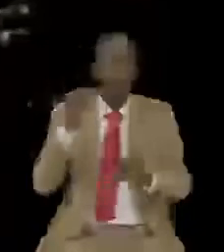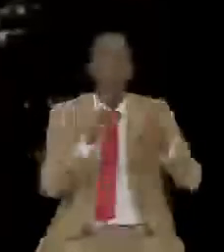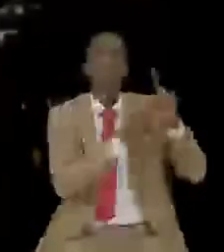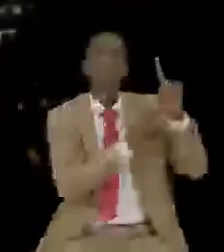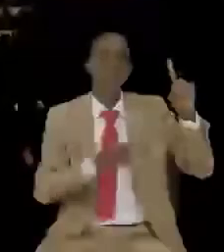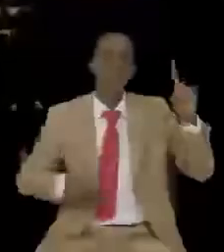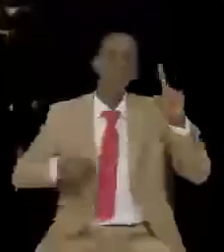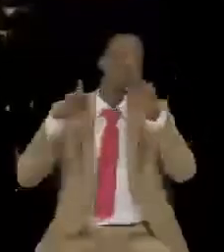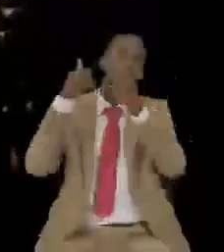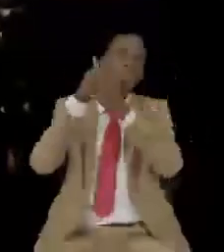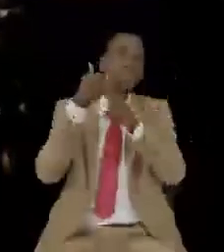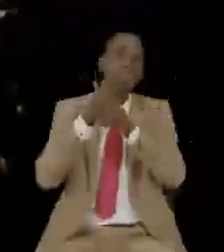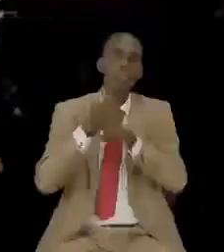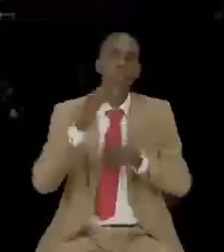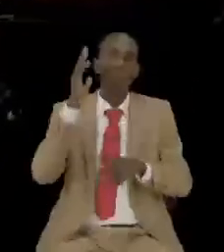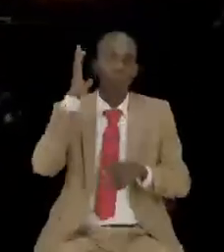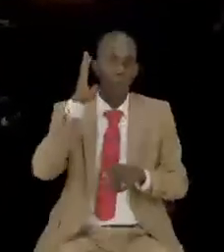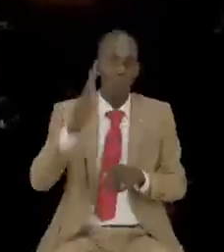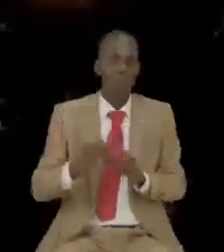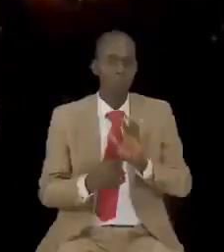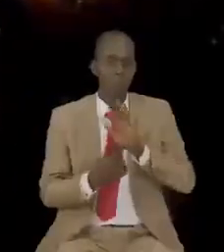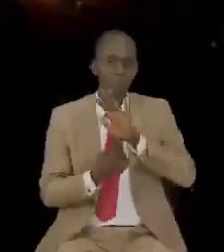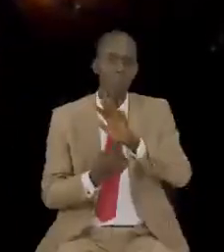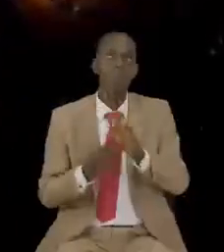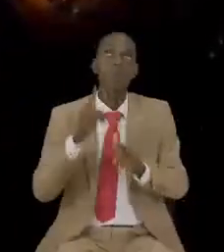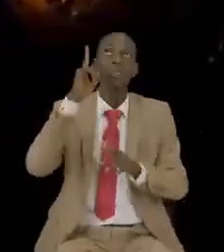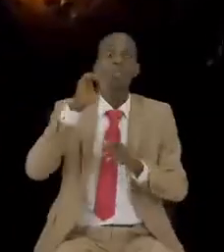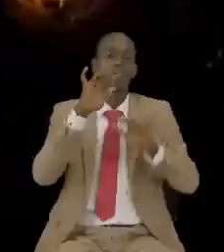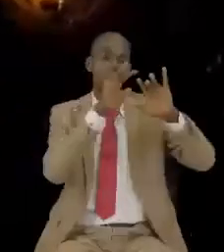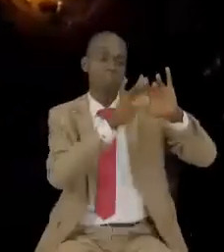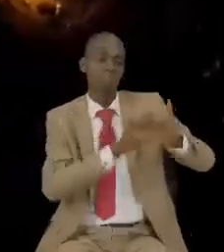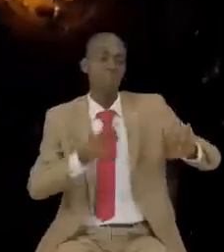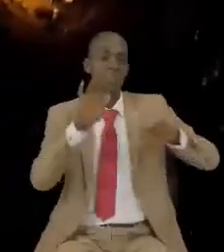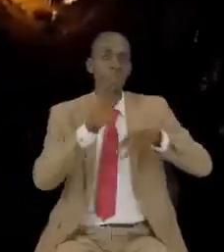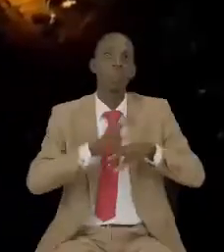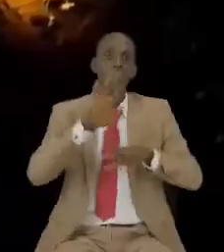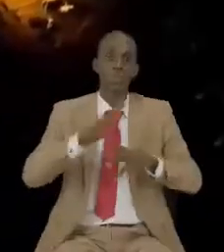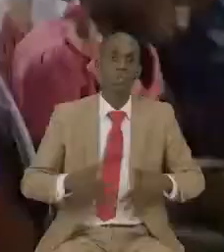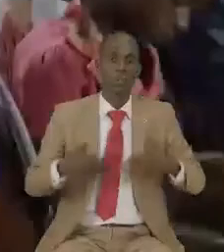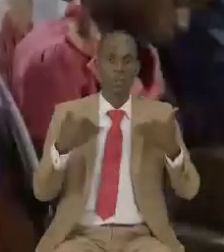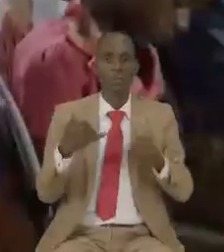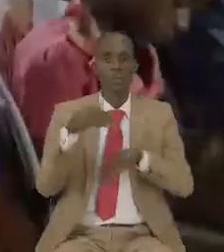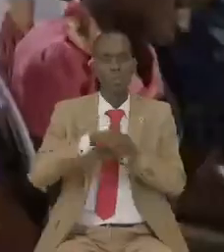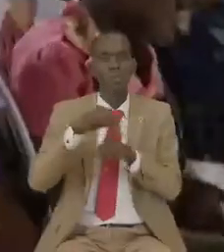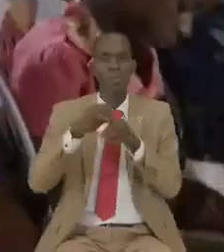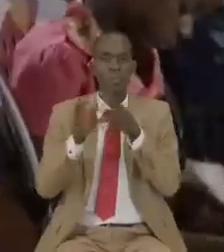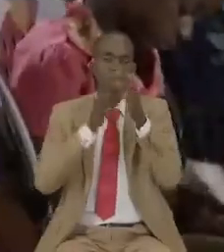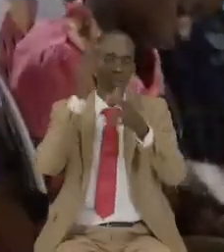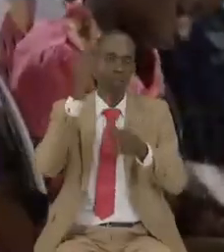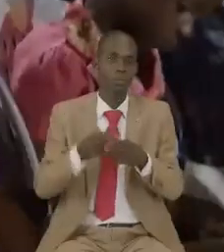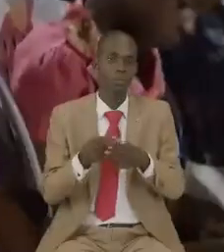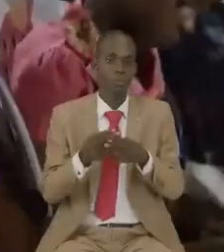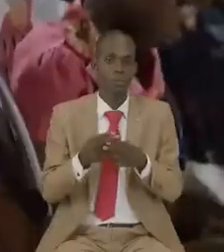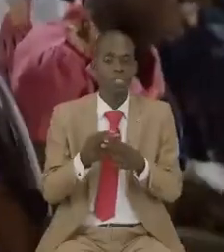himself manifests his mercy upon your life tonight. Amen.